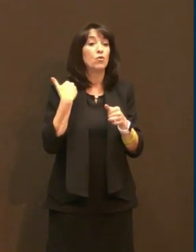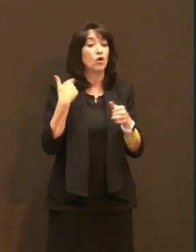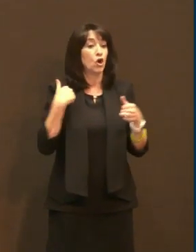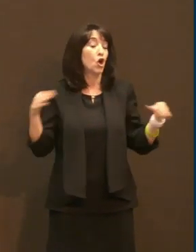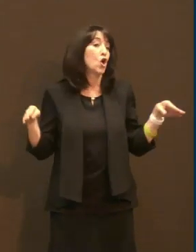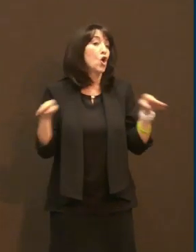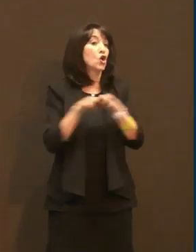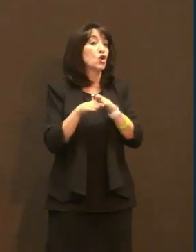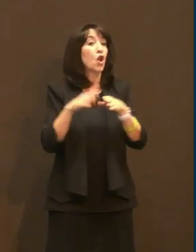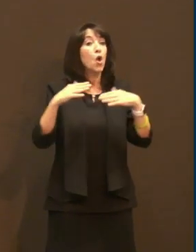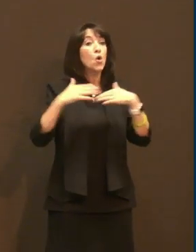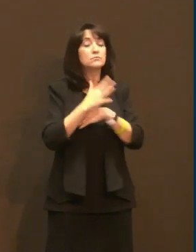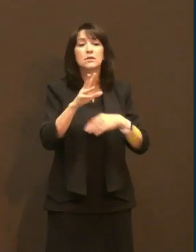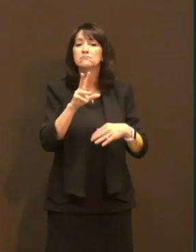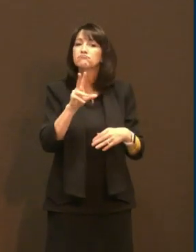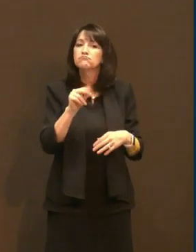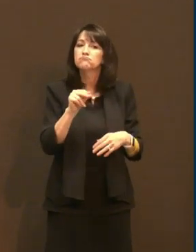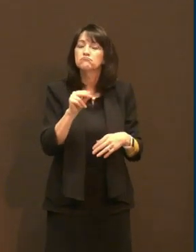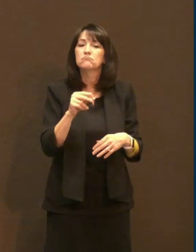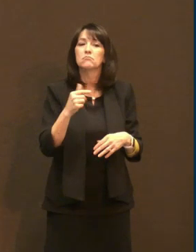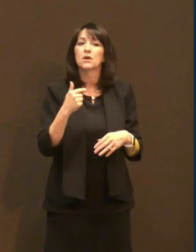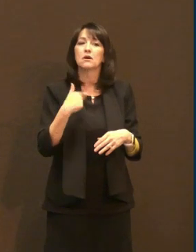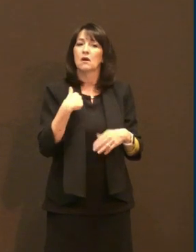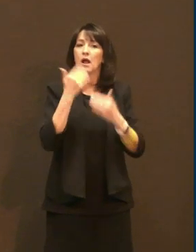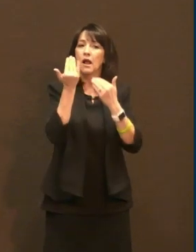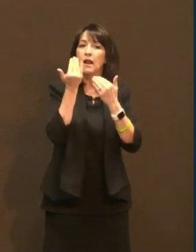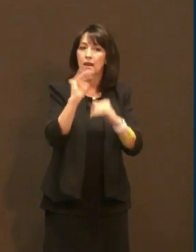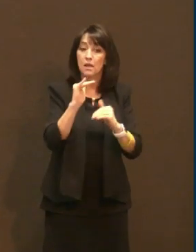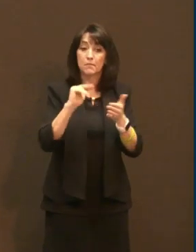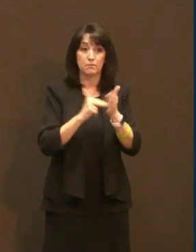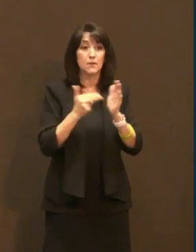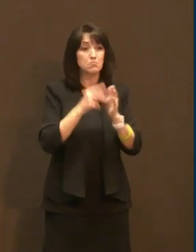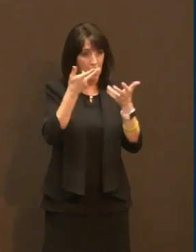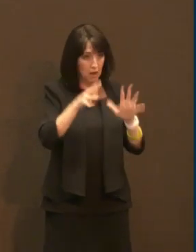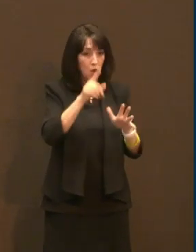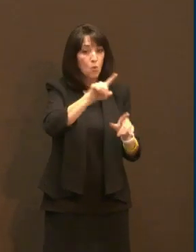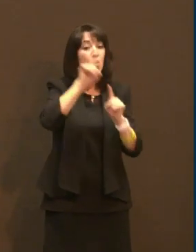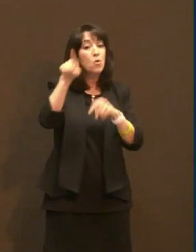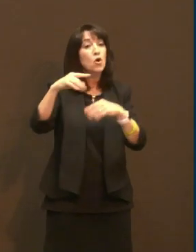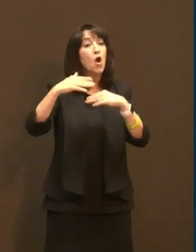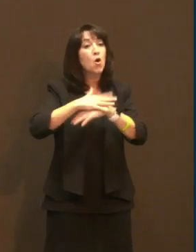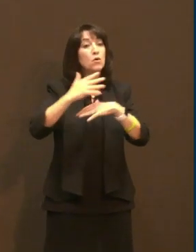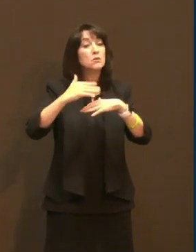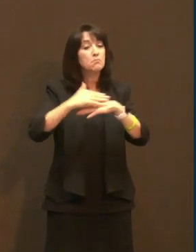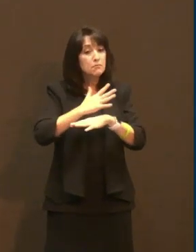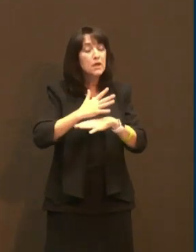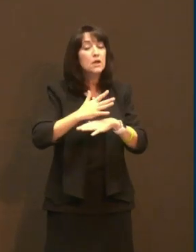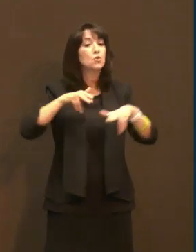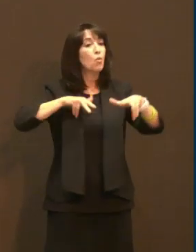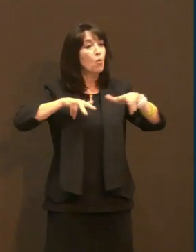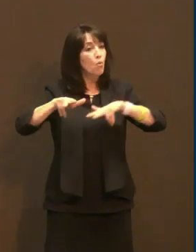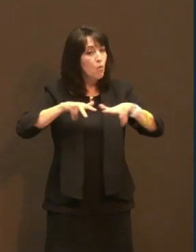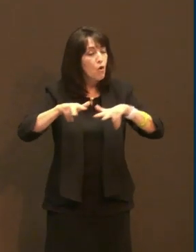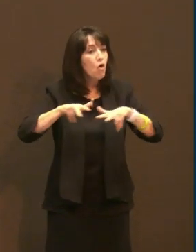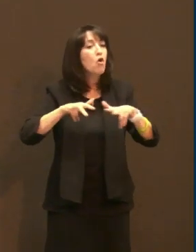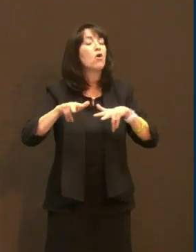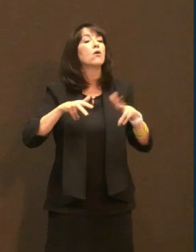beach as long as you're walking, you're keeping social distancing, and there were accommodations for surf fishing just for